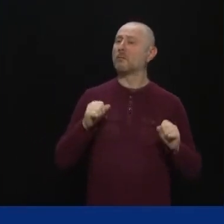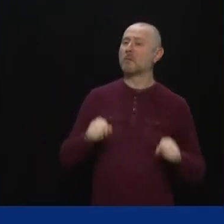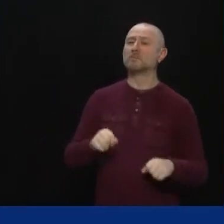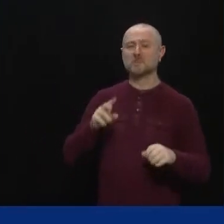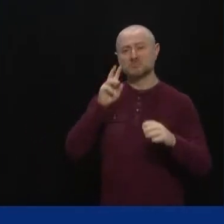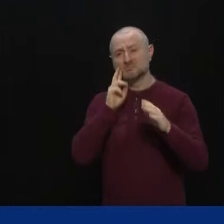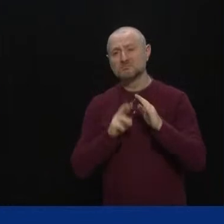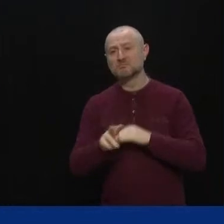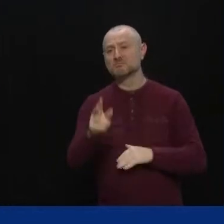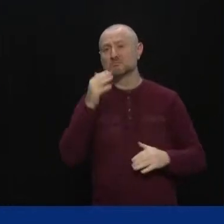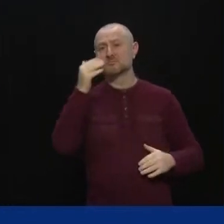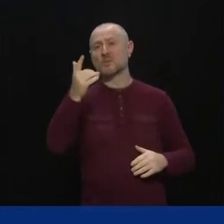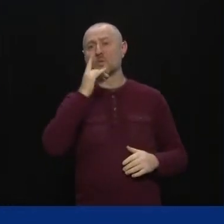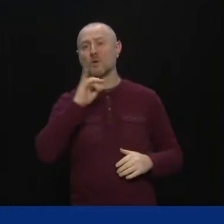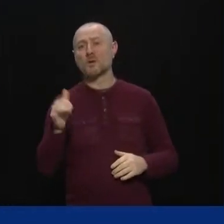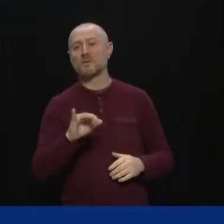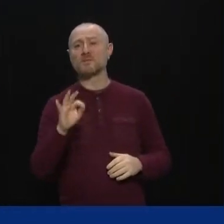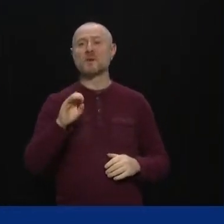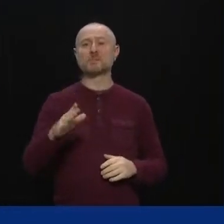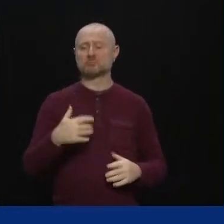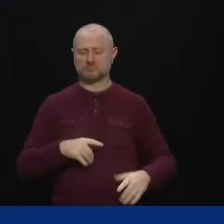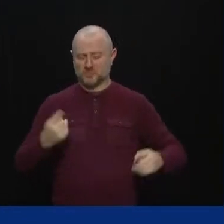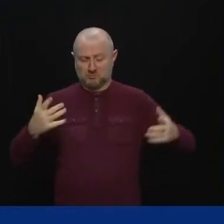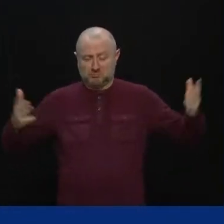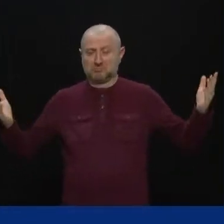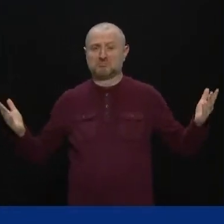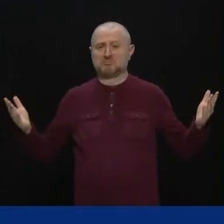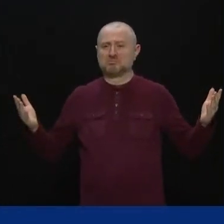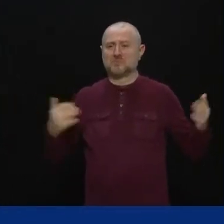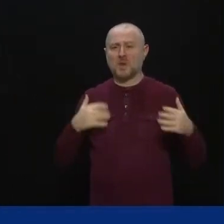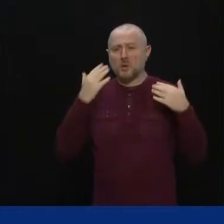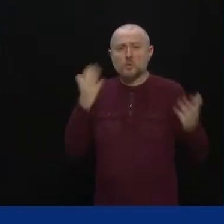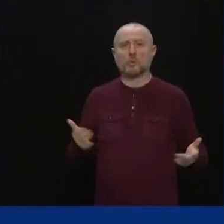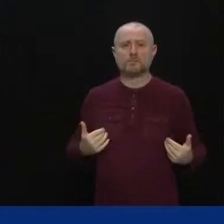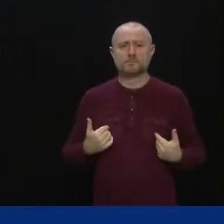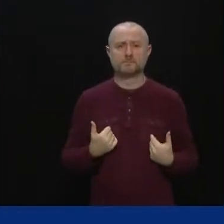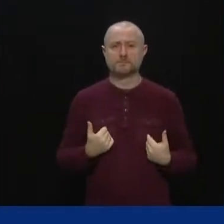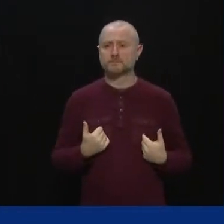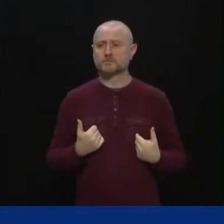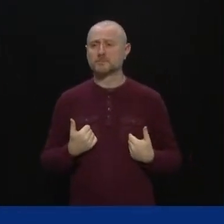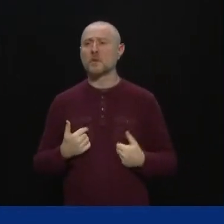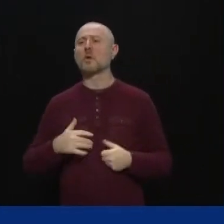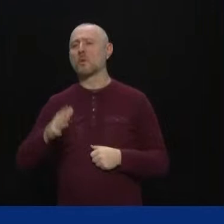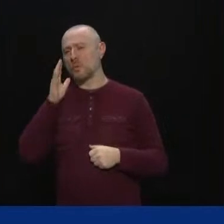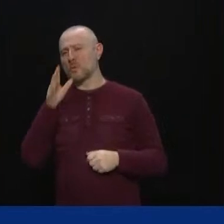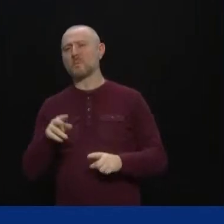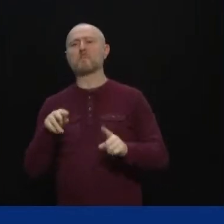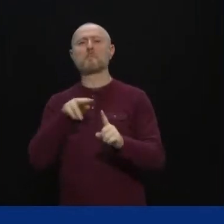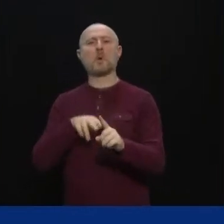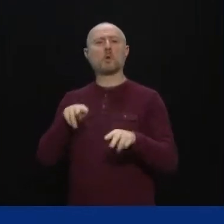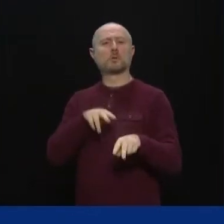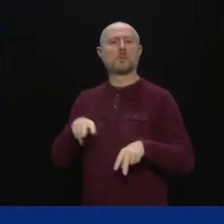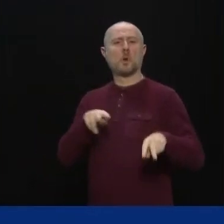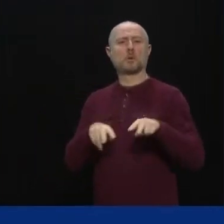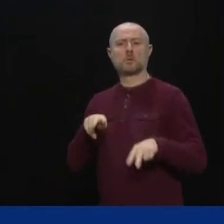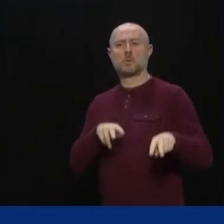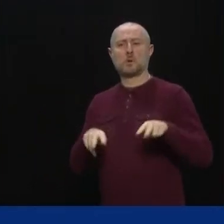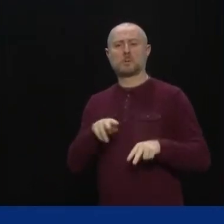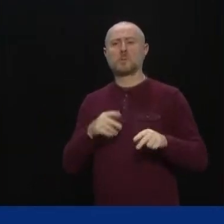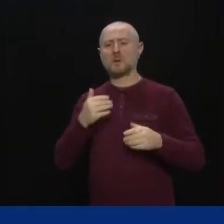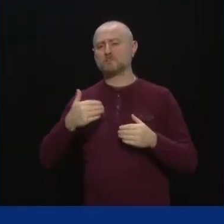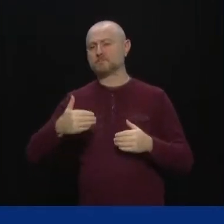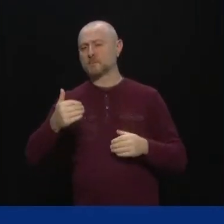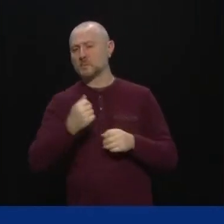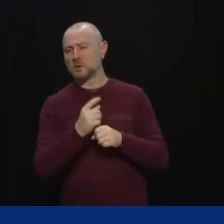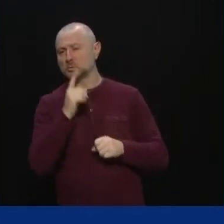what it's going to look like February 1st. I can't do that. So we're going to keep monitoring the situation and make sure that there's not a